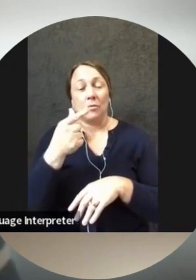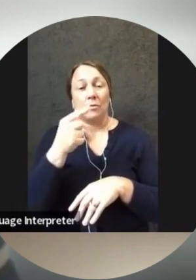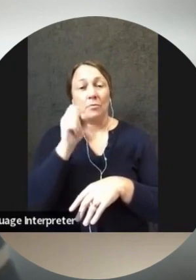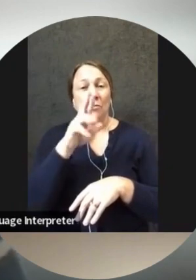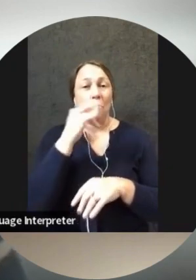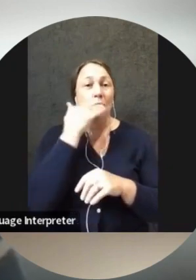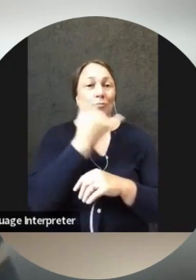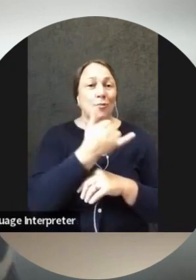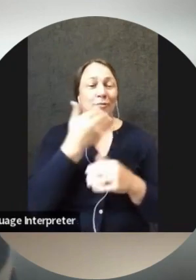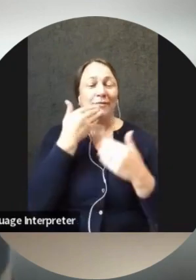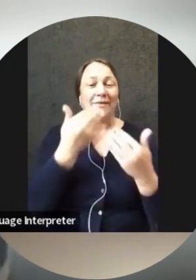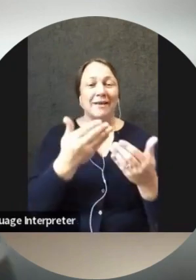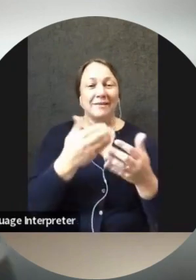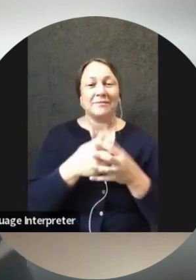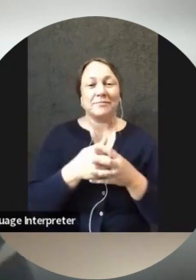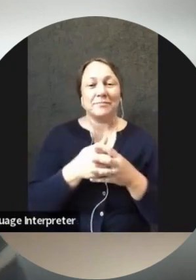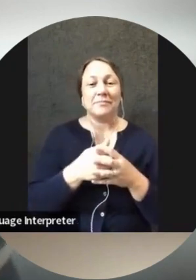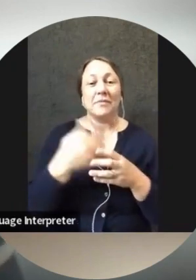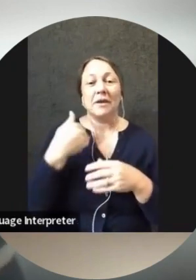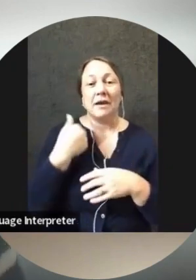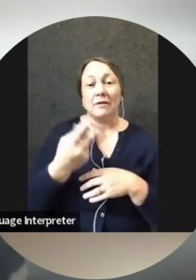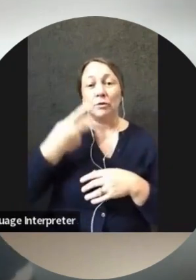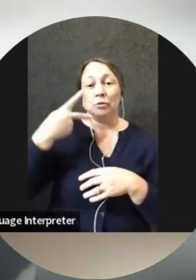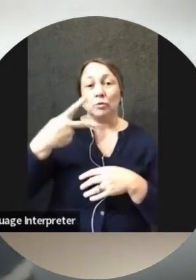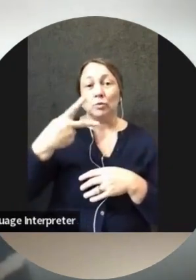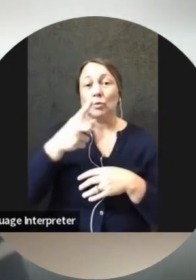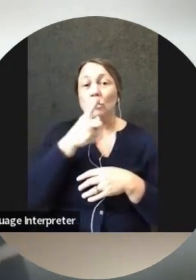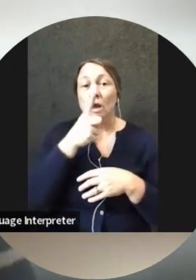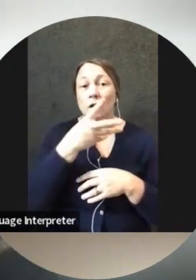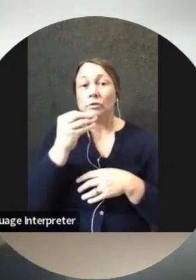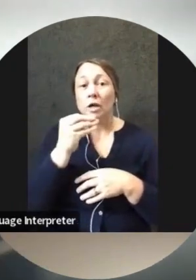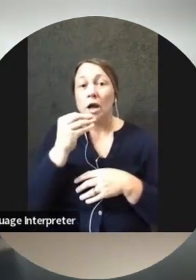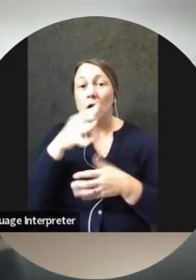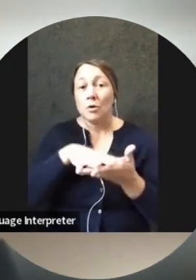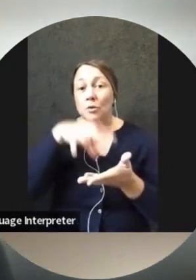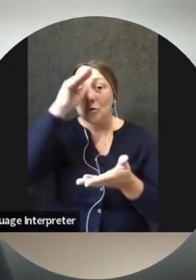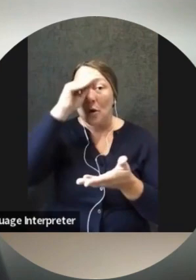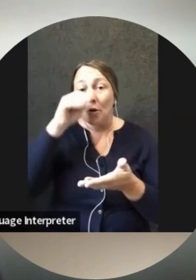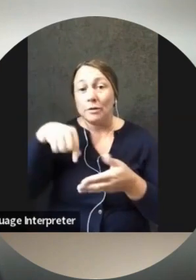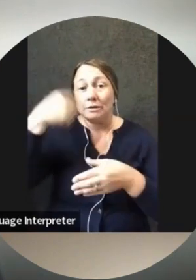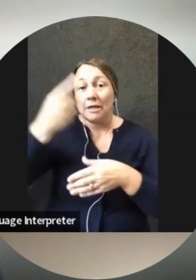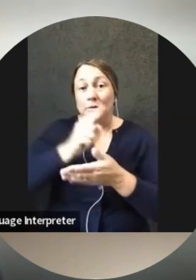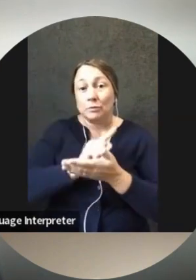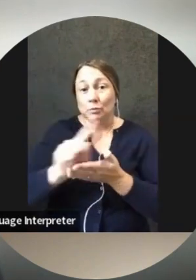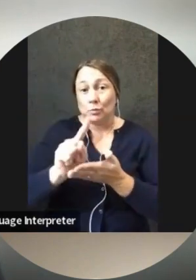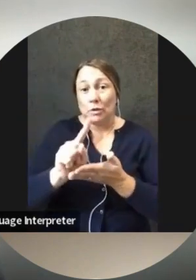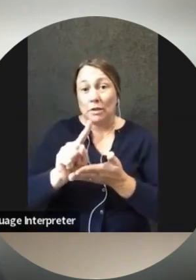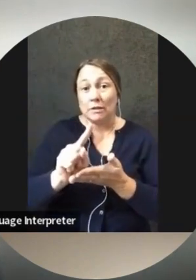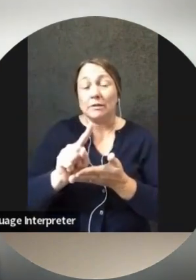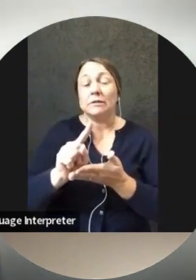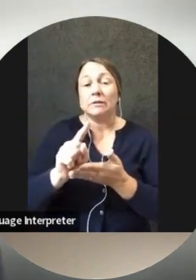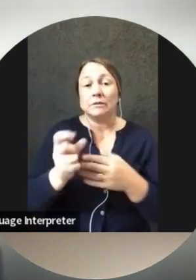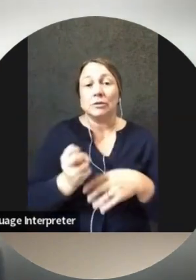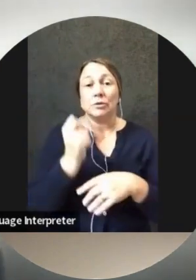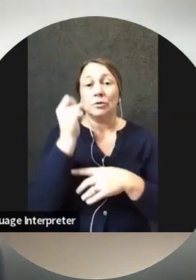1-800-960-7705. Again, we have 2 lunch and learns next week, Tuesday and Thursday, noon.